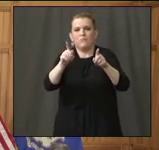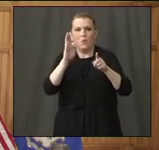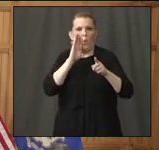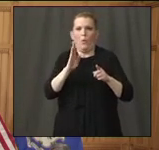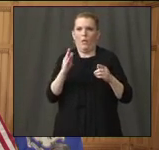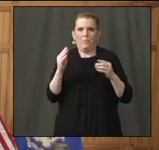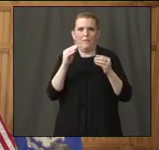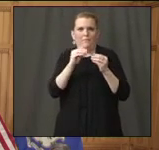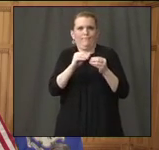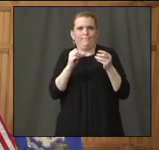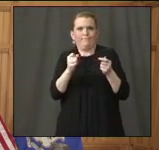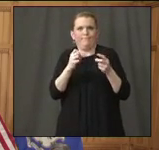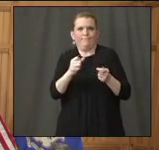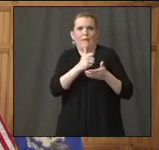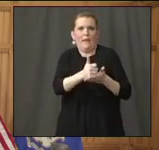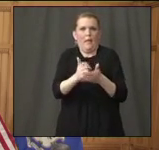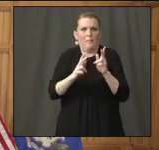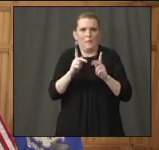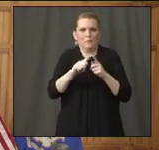Connecticut Mirror.